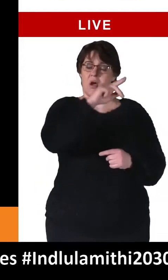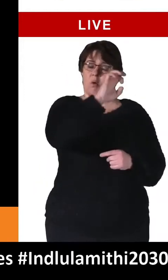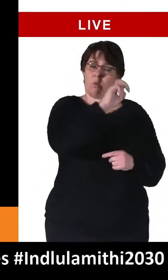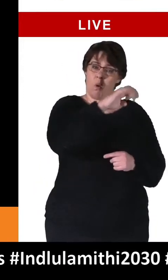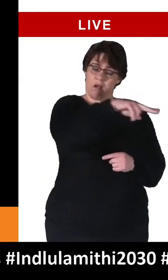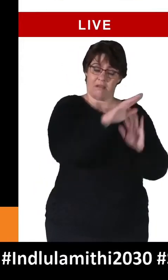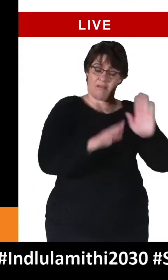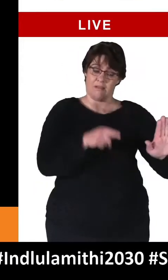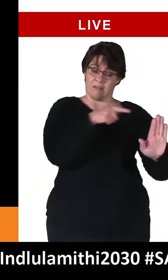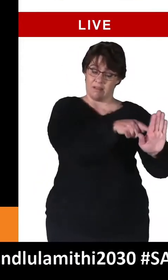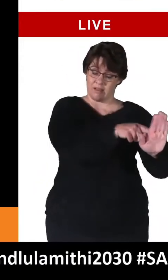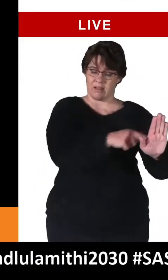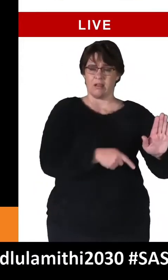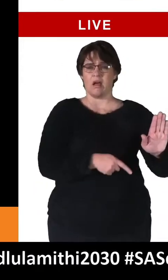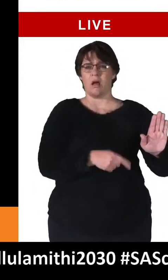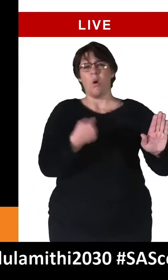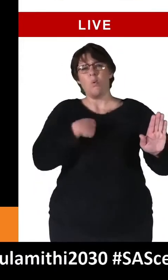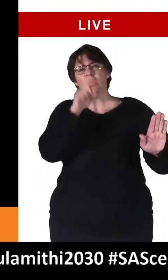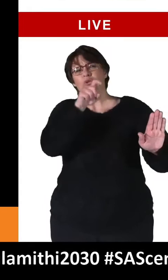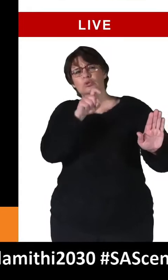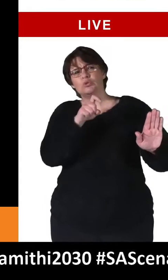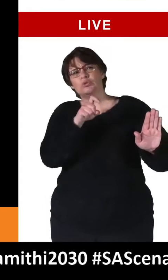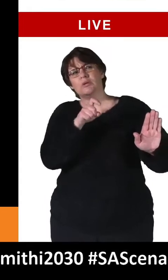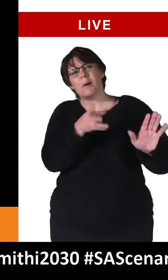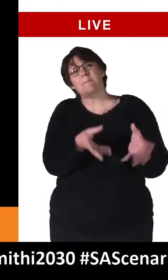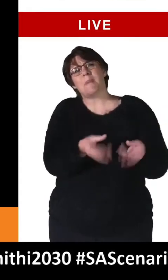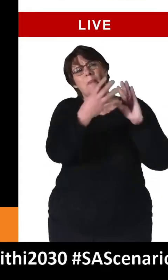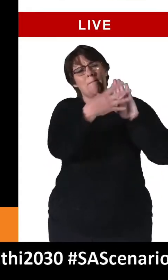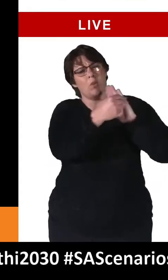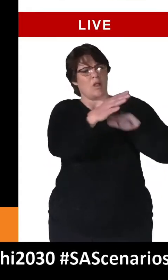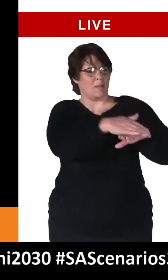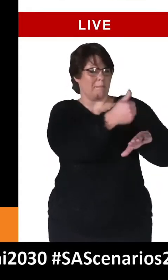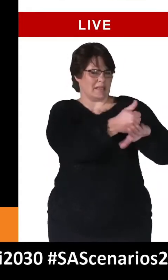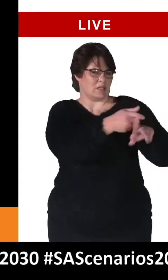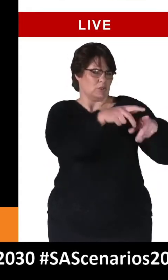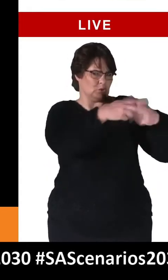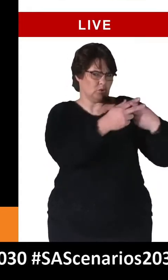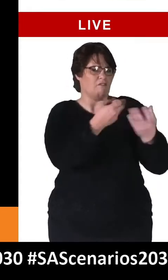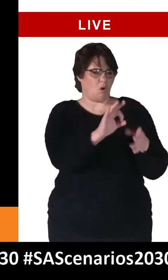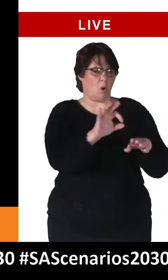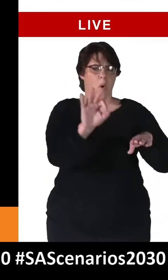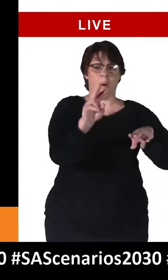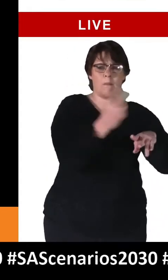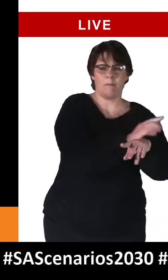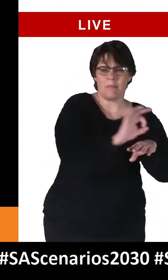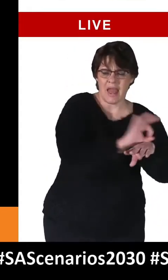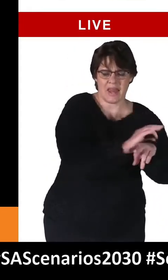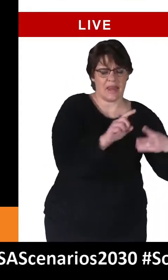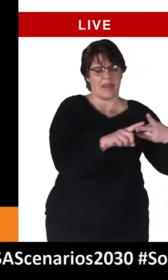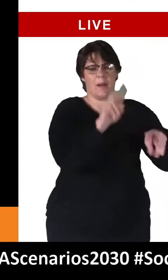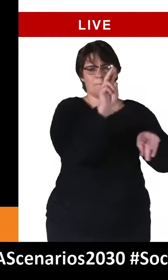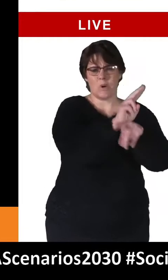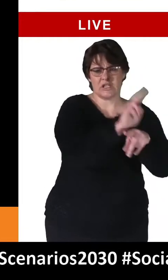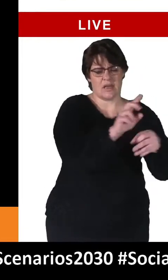scenario is that we should secure model-based tools for planning, monitoring, and